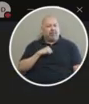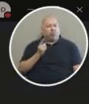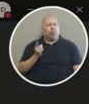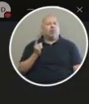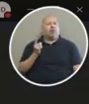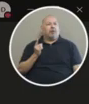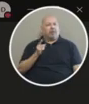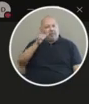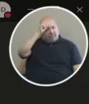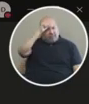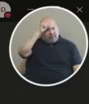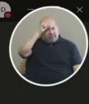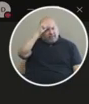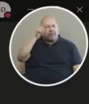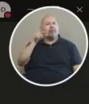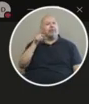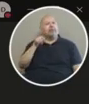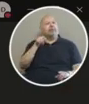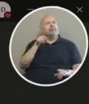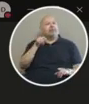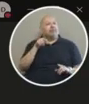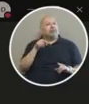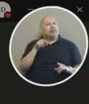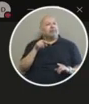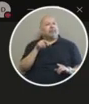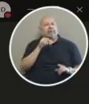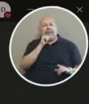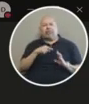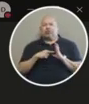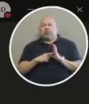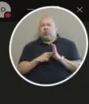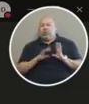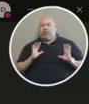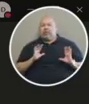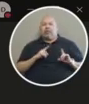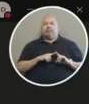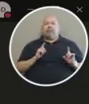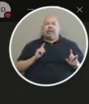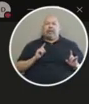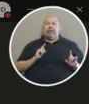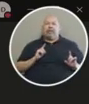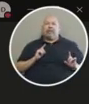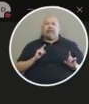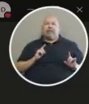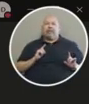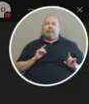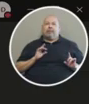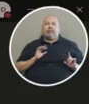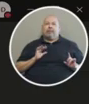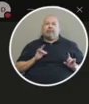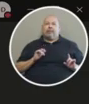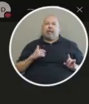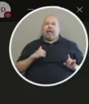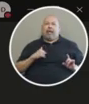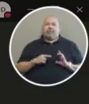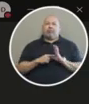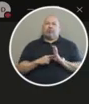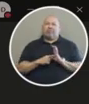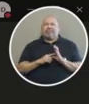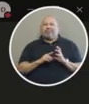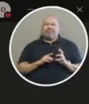one firefighter that's not showing symptoms, but does have a